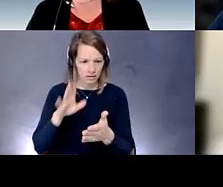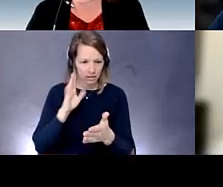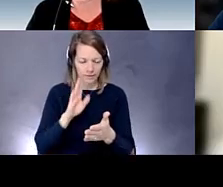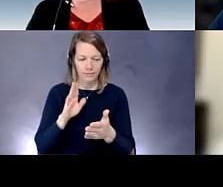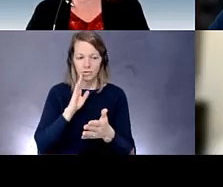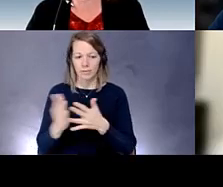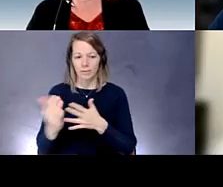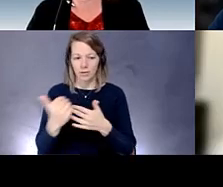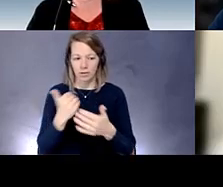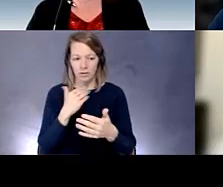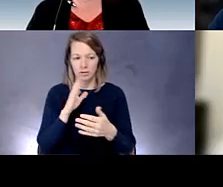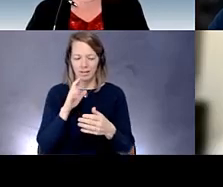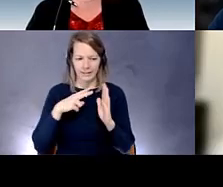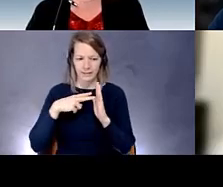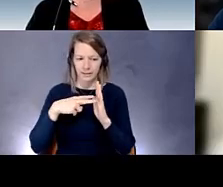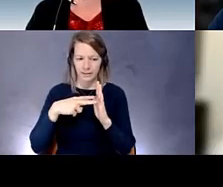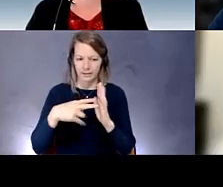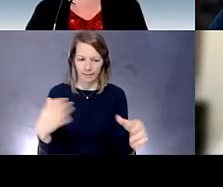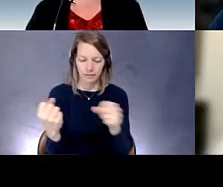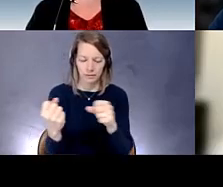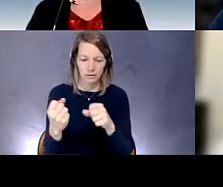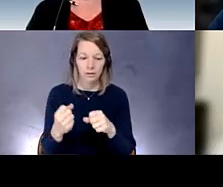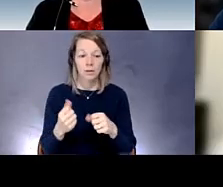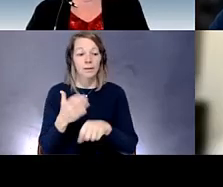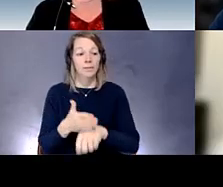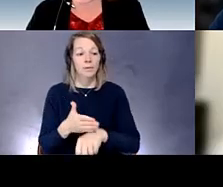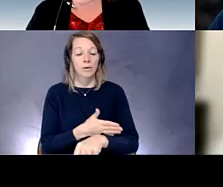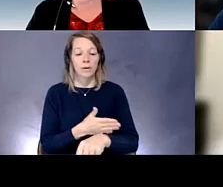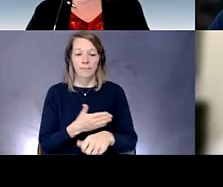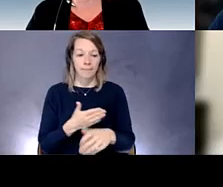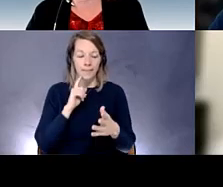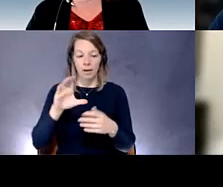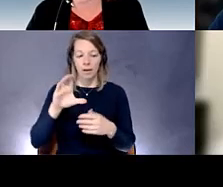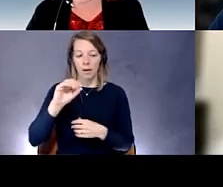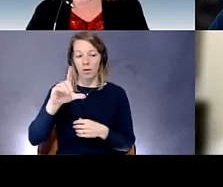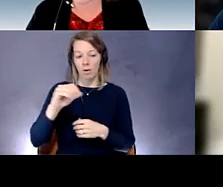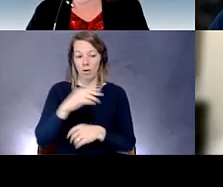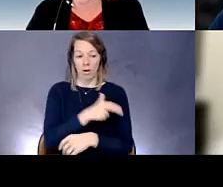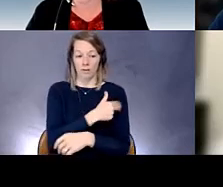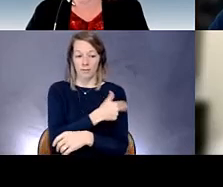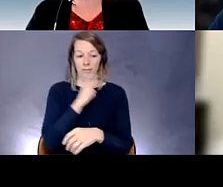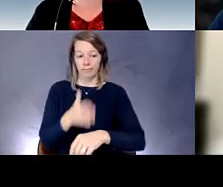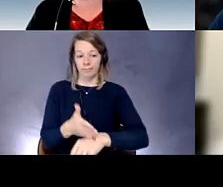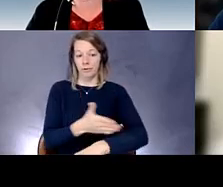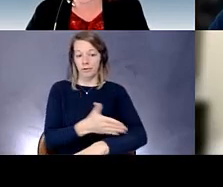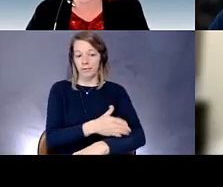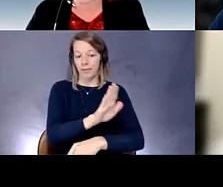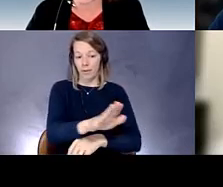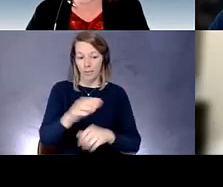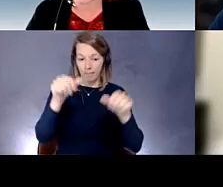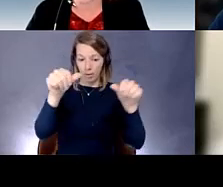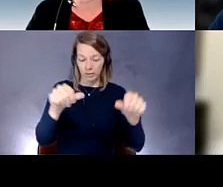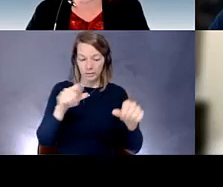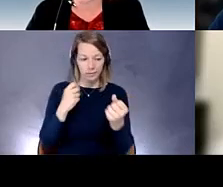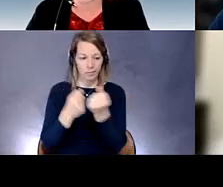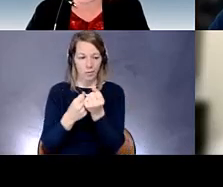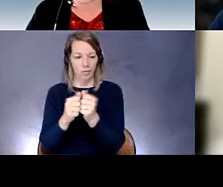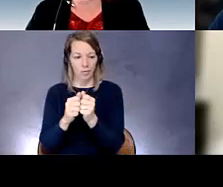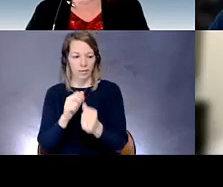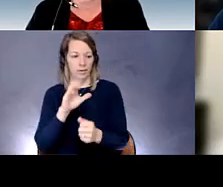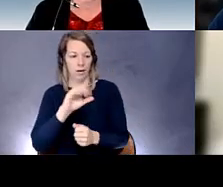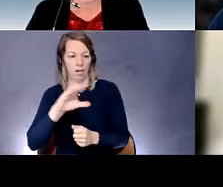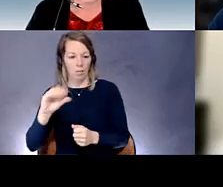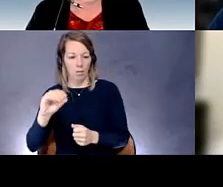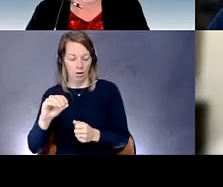there's an opportunity for hospitals to improve. And we understand that Colorado hospitals are improving their postings and with support from the Colorado Hospital